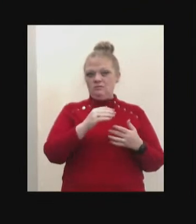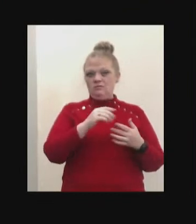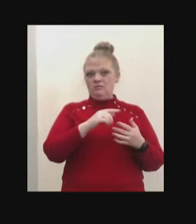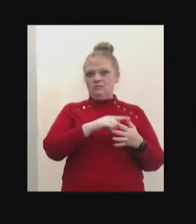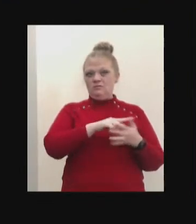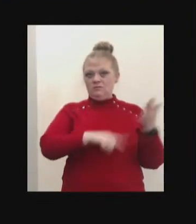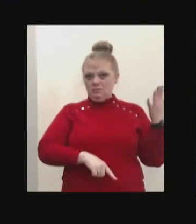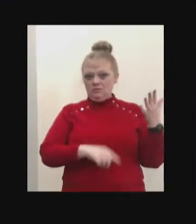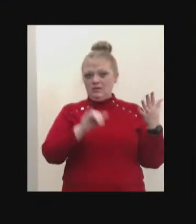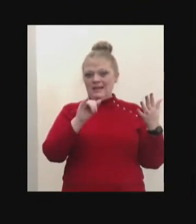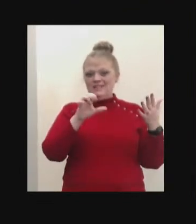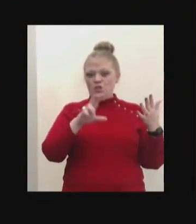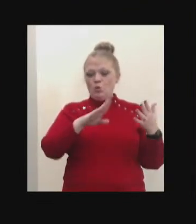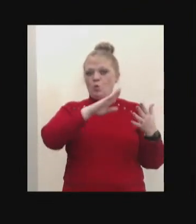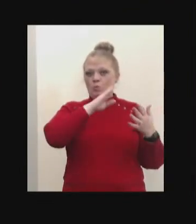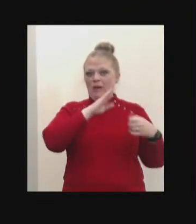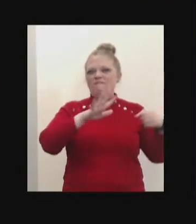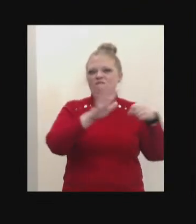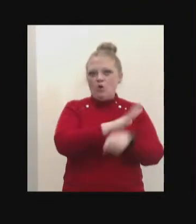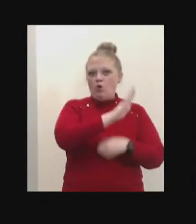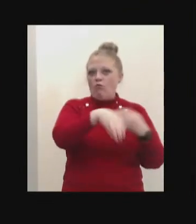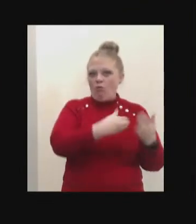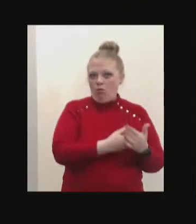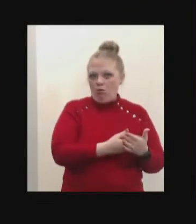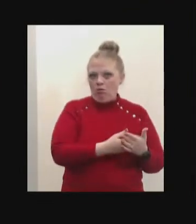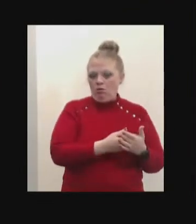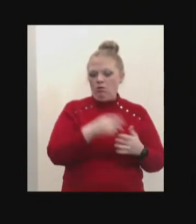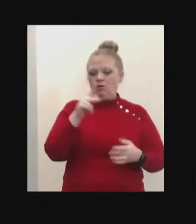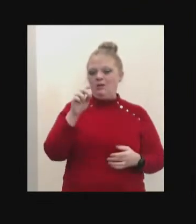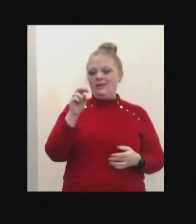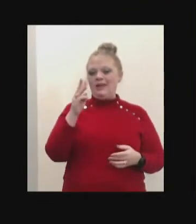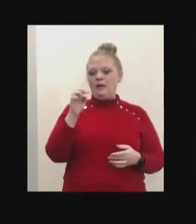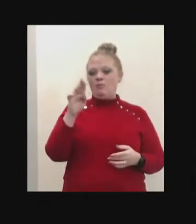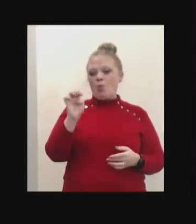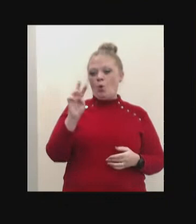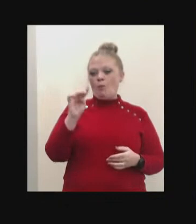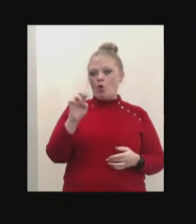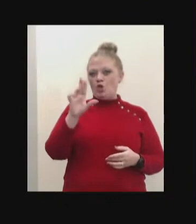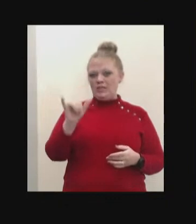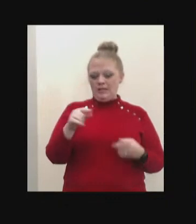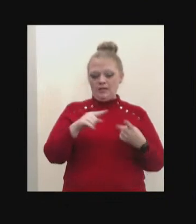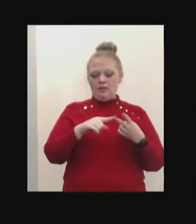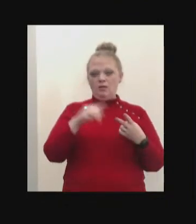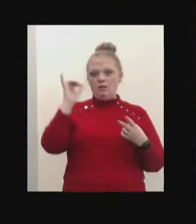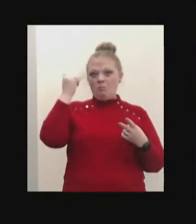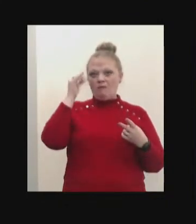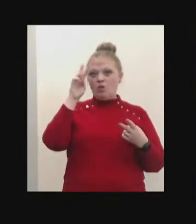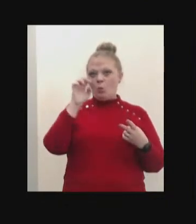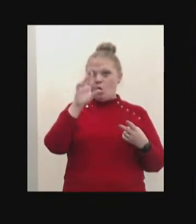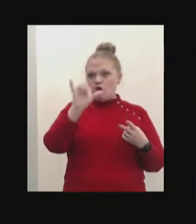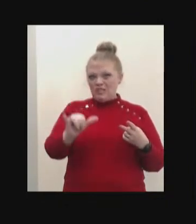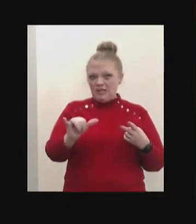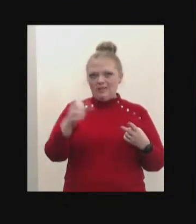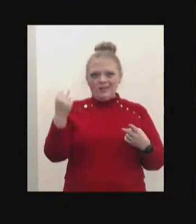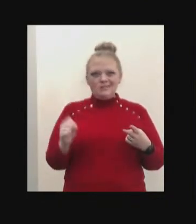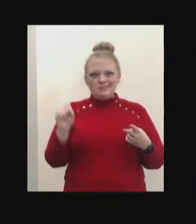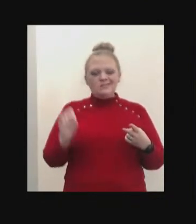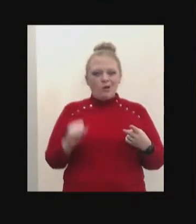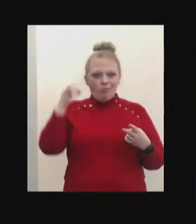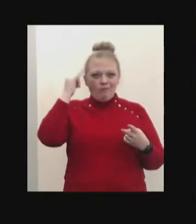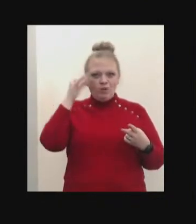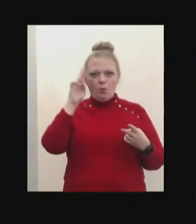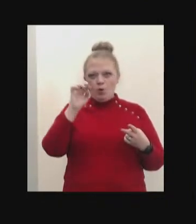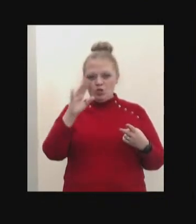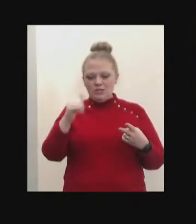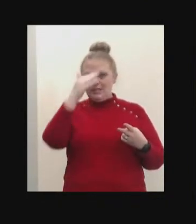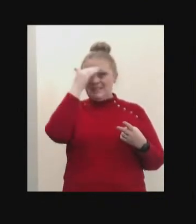bed full in Erie County: Kenmore Mercy Hospital, Buffalo Mercy Hospital, so South Buffalo Mercy, Sisters of